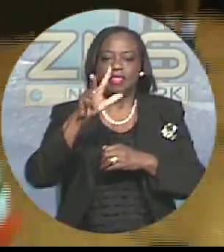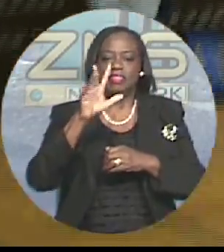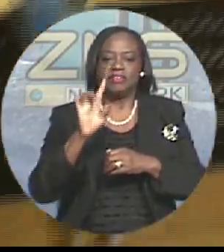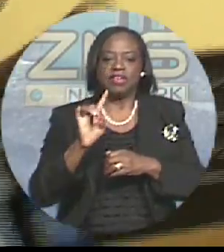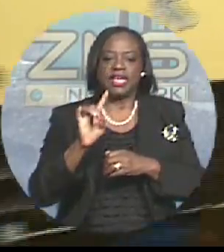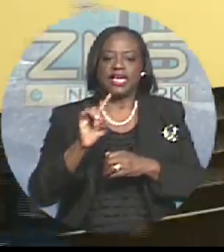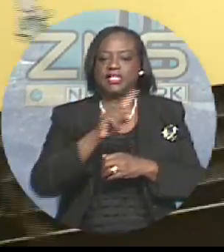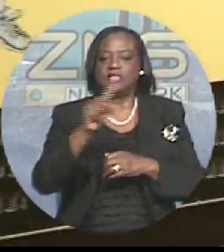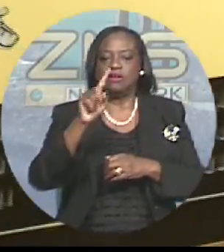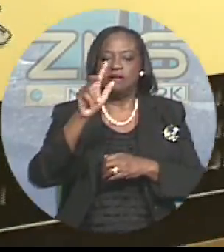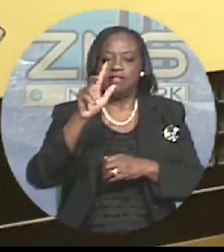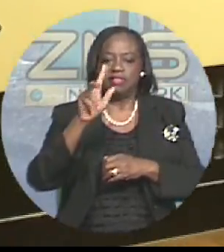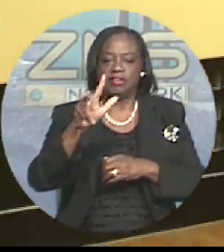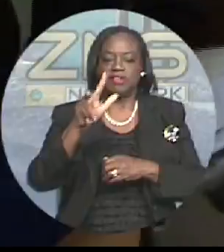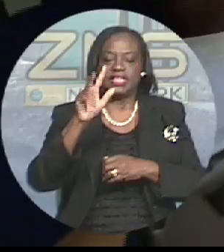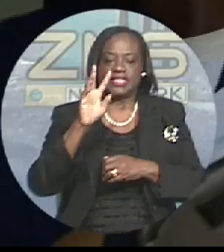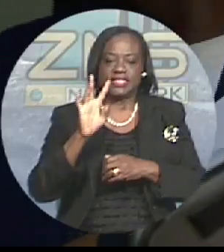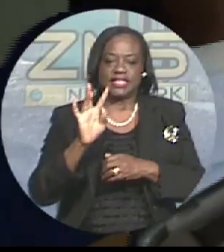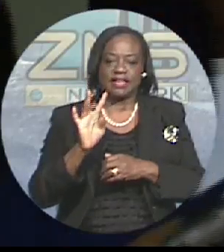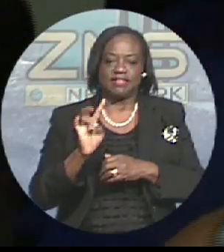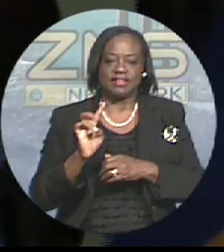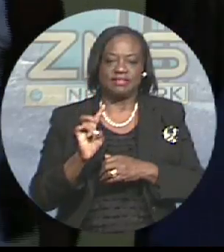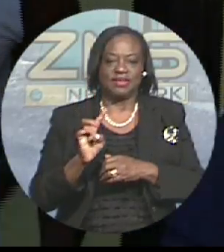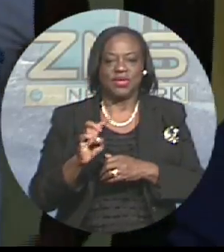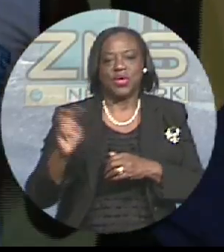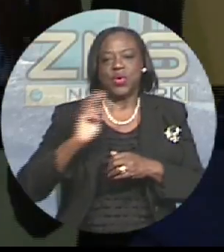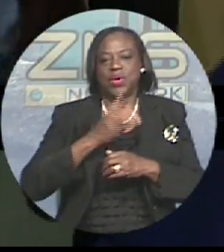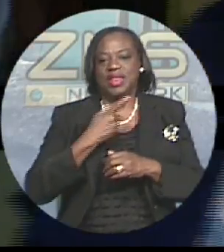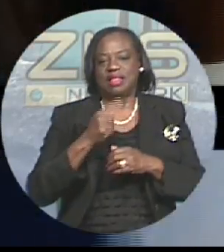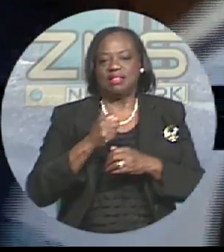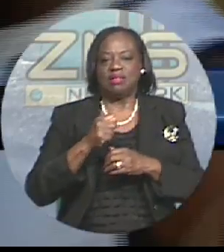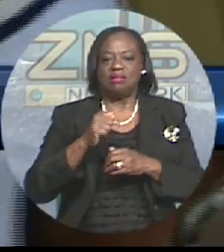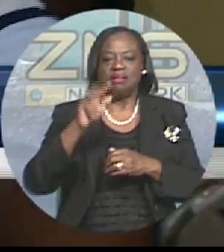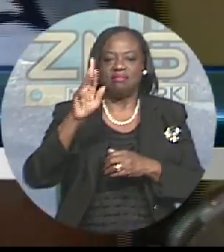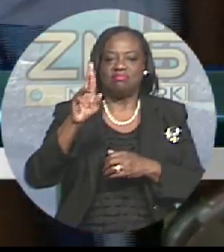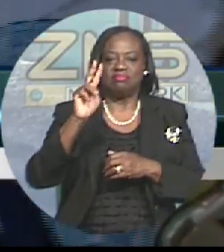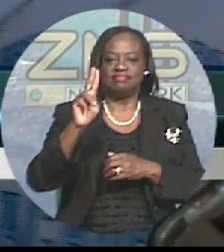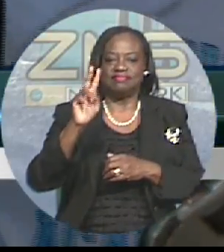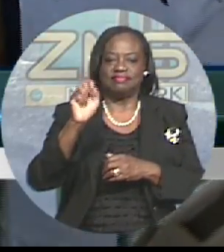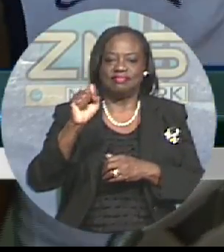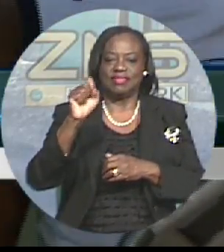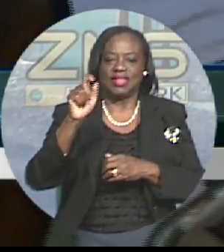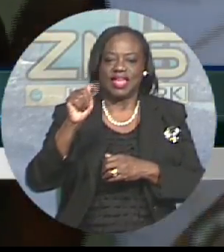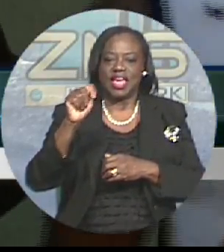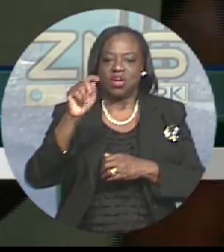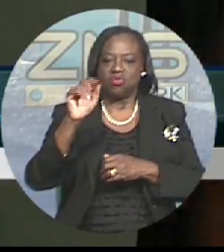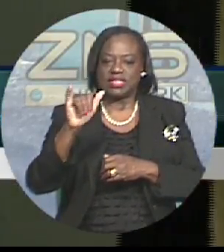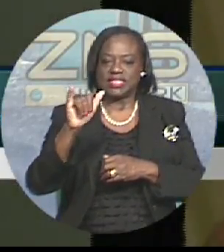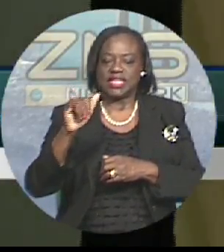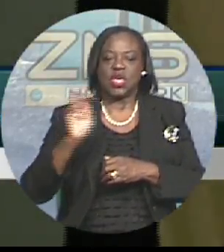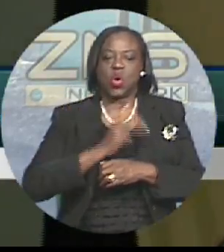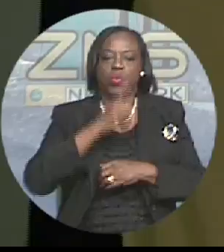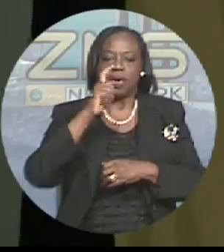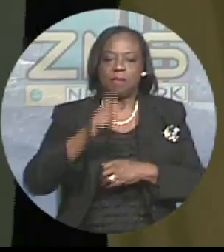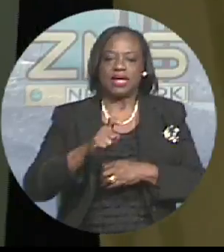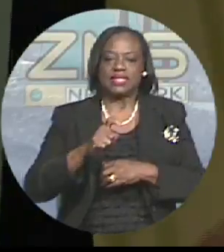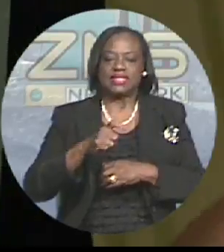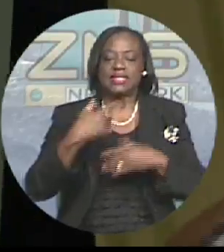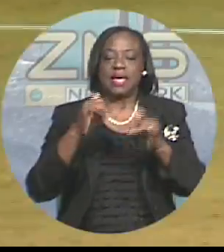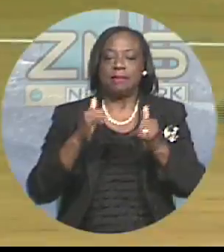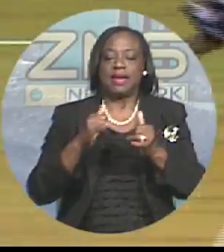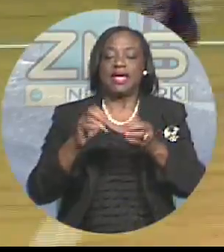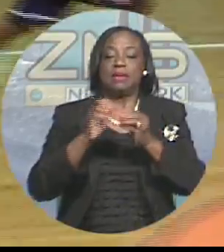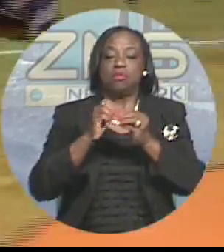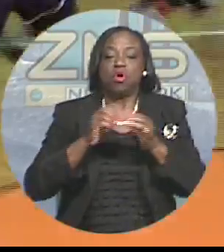38-37. We're a little rusty, we had to come out there and just play different, play more aggressive, play more, more poise than we usually